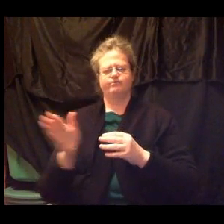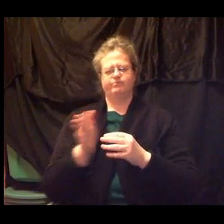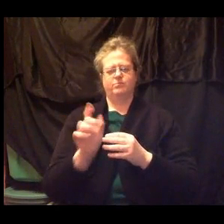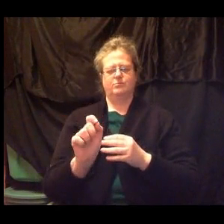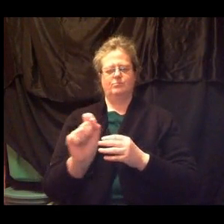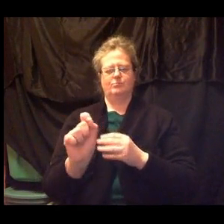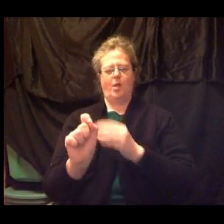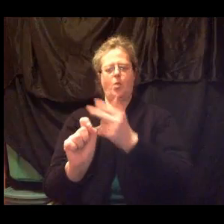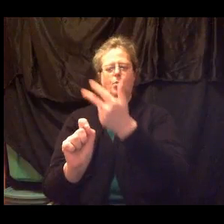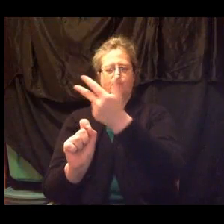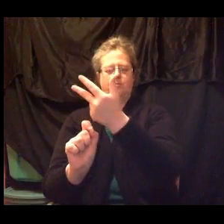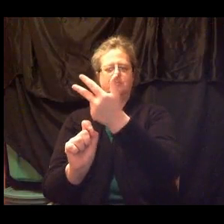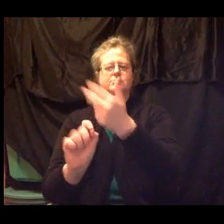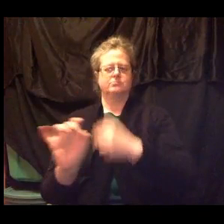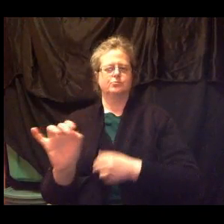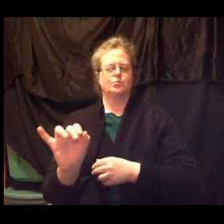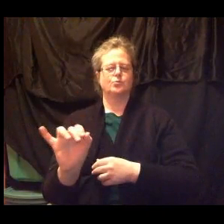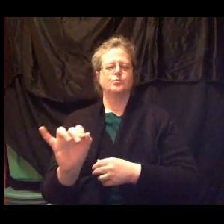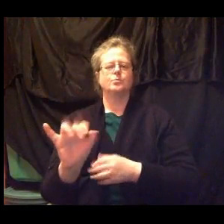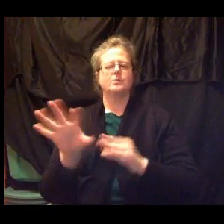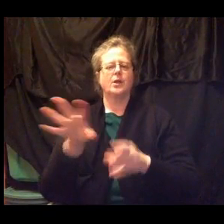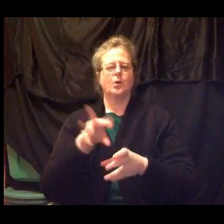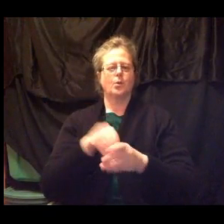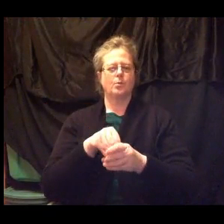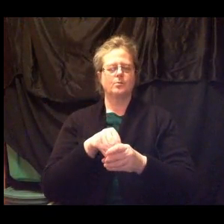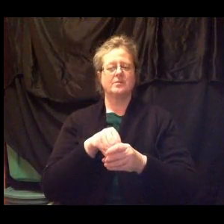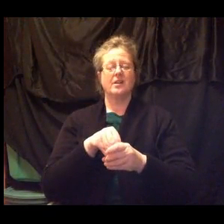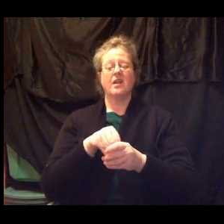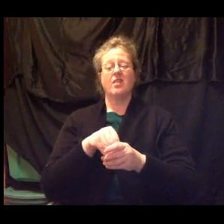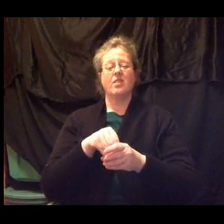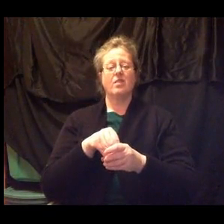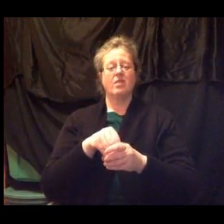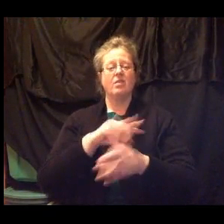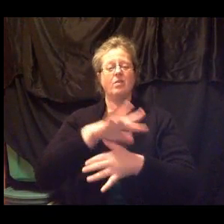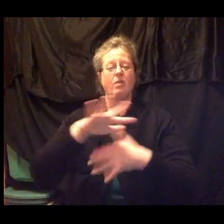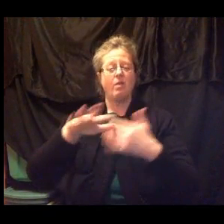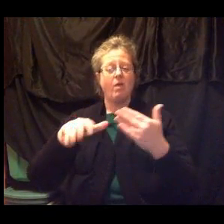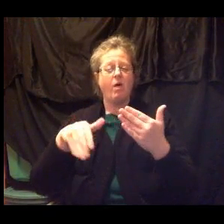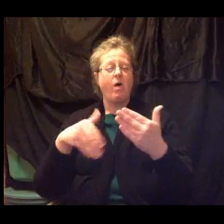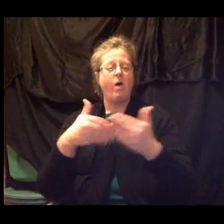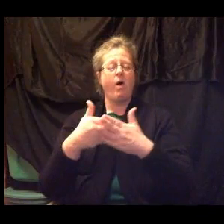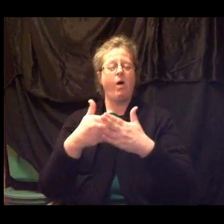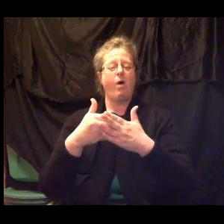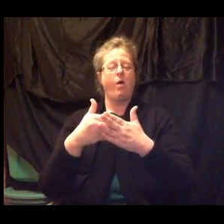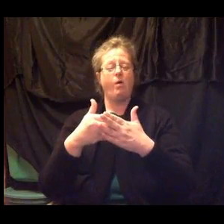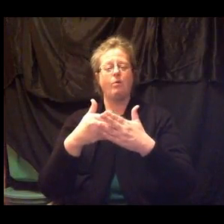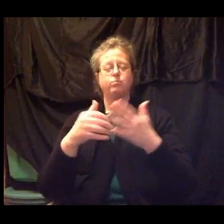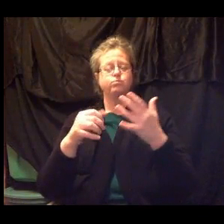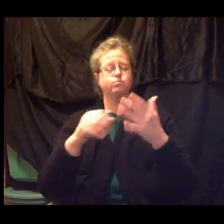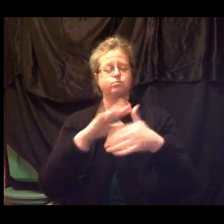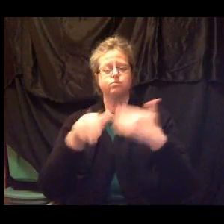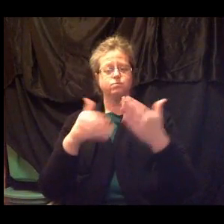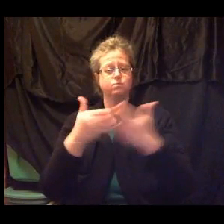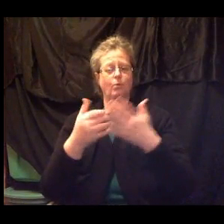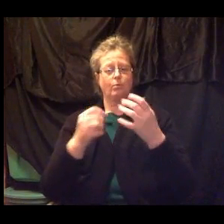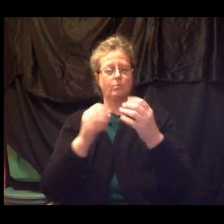so far, the numbers I have on here are called whole numbers, and those are the numbers 0, 1, 2, 3, 4. Just keep going,